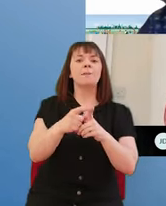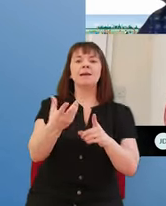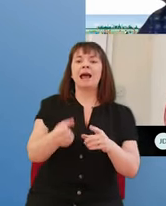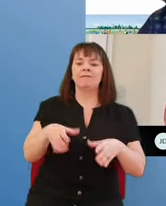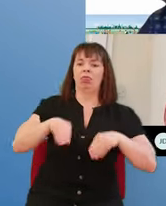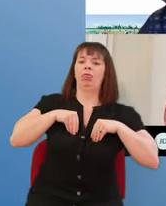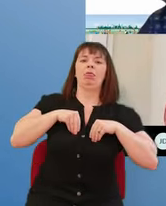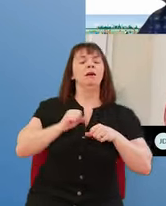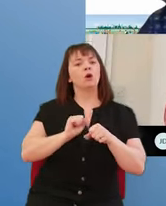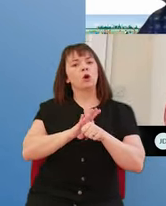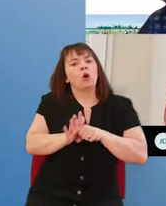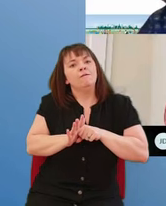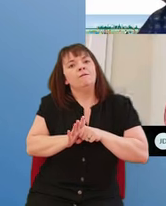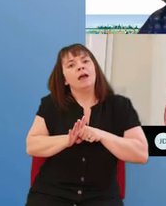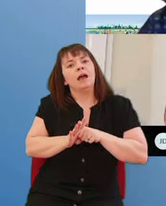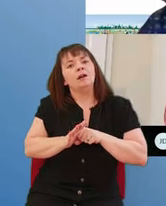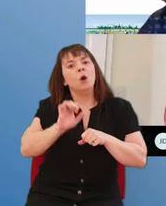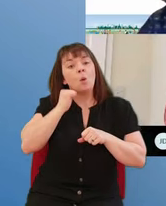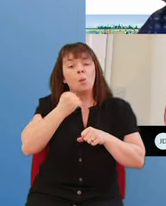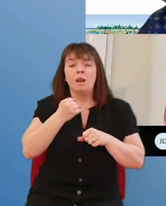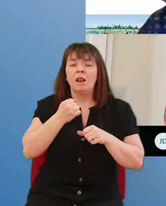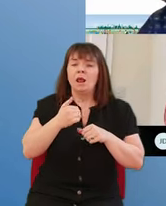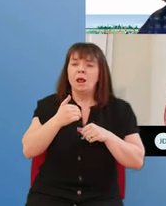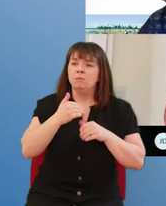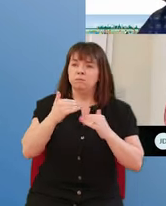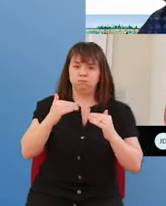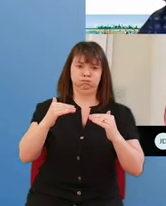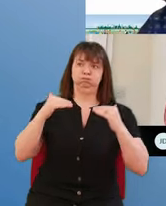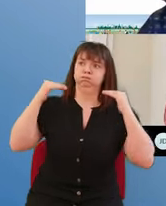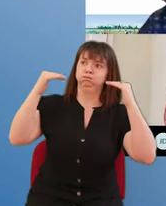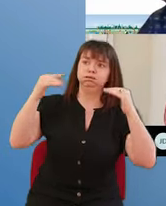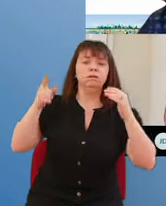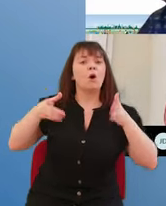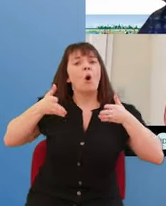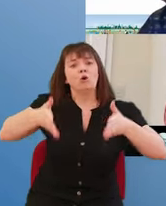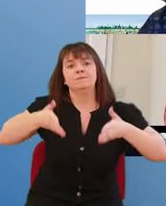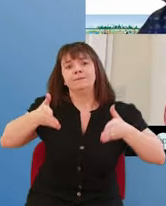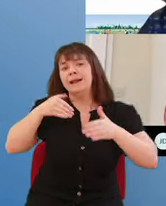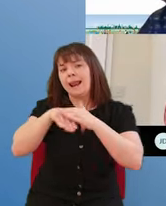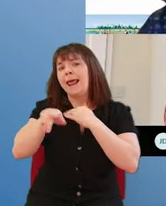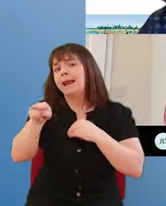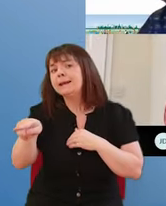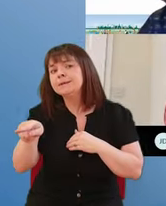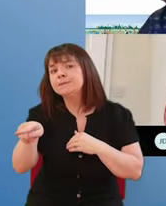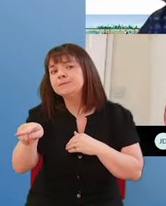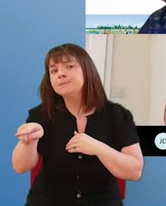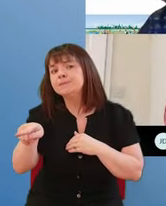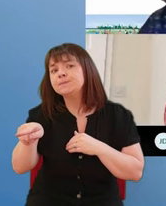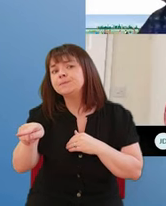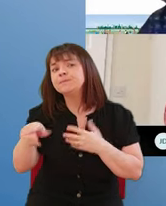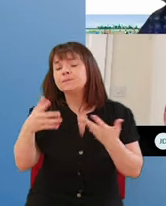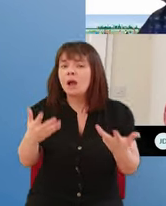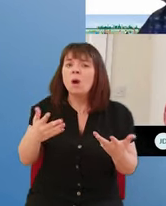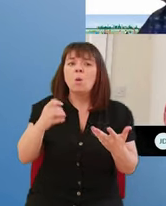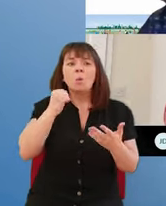significantly higher mortality. In the first wave of coronavirus, 2 to 3 times higher mortality than people without